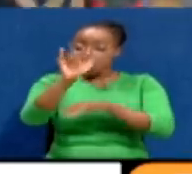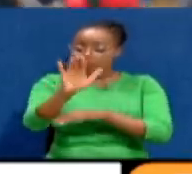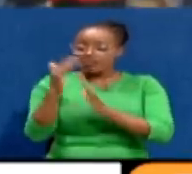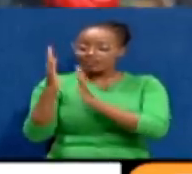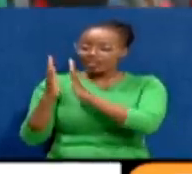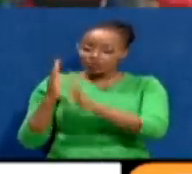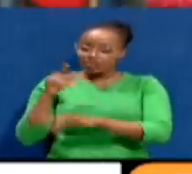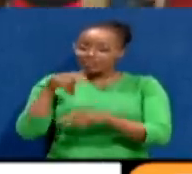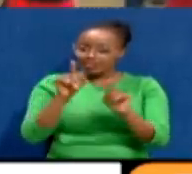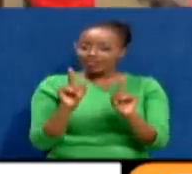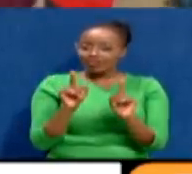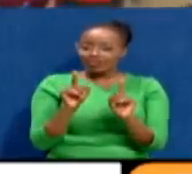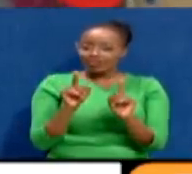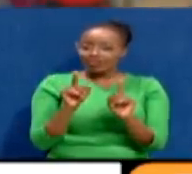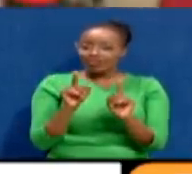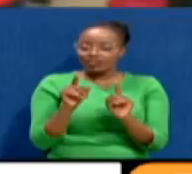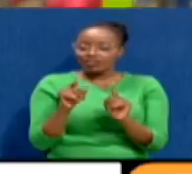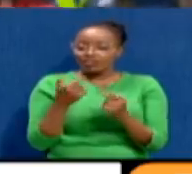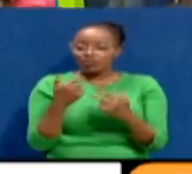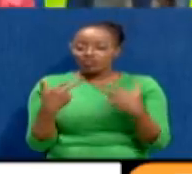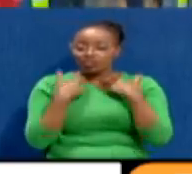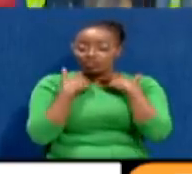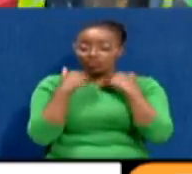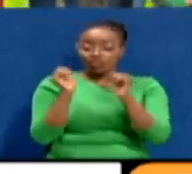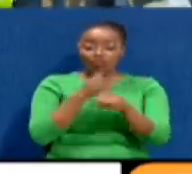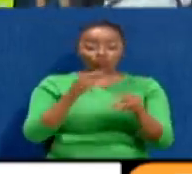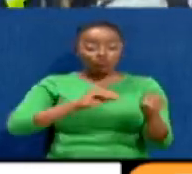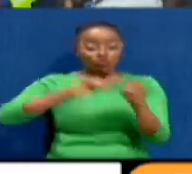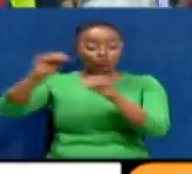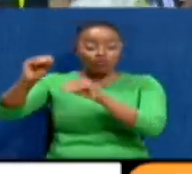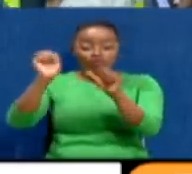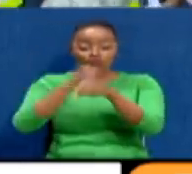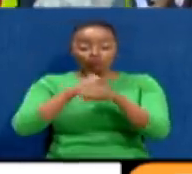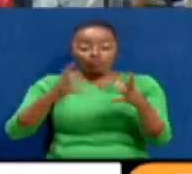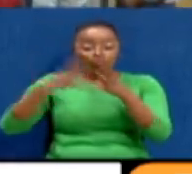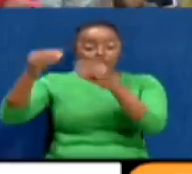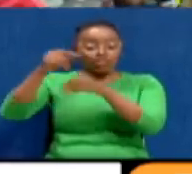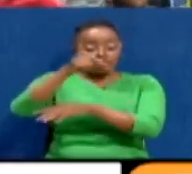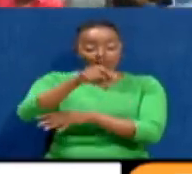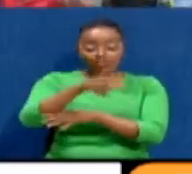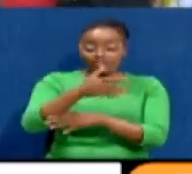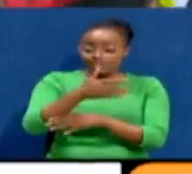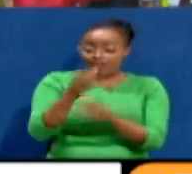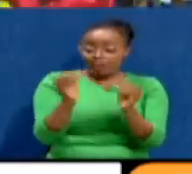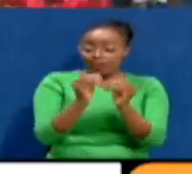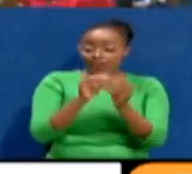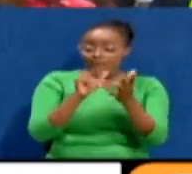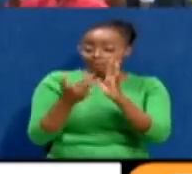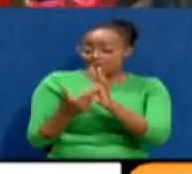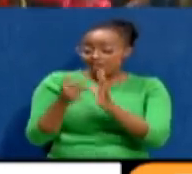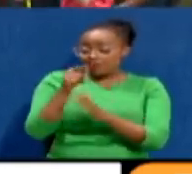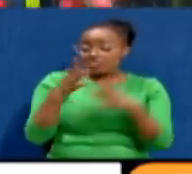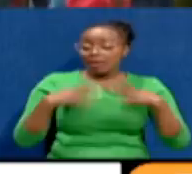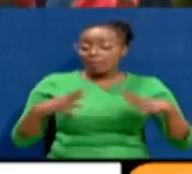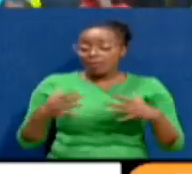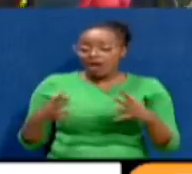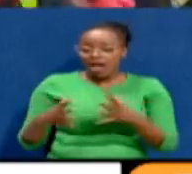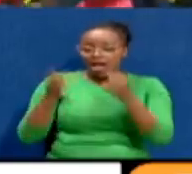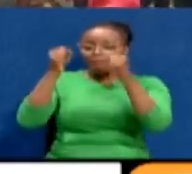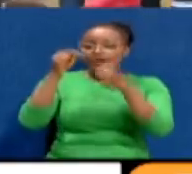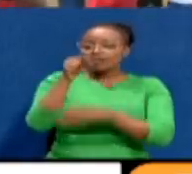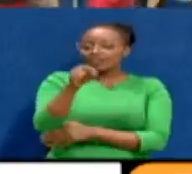his security, was, in a sense, held hostage. He couldn't move. You couldn't leave that gathering. You were captured by this crowd that you had